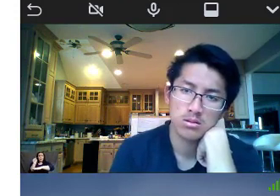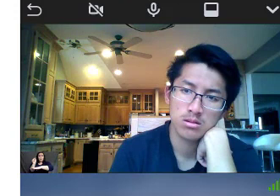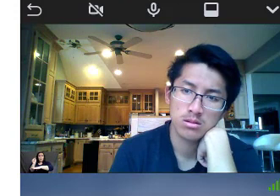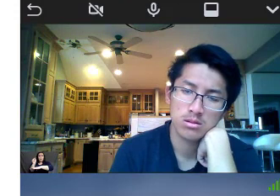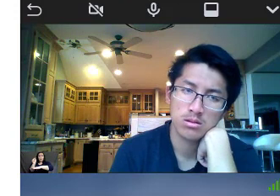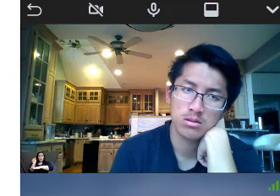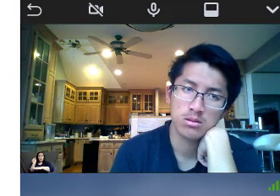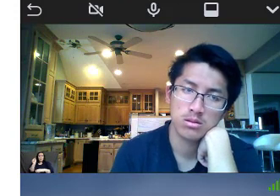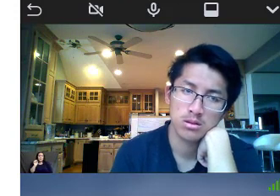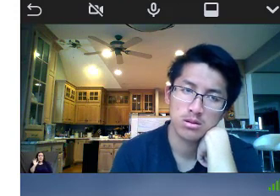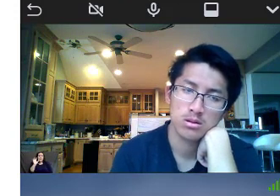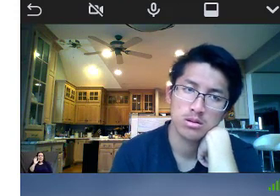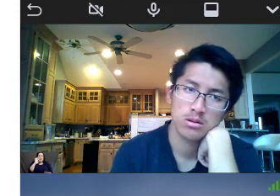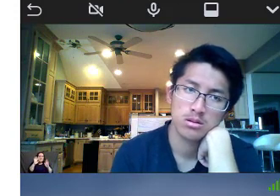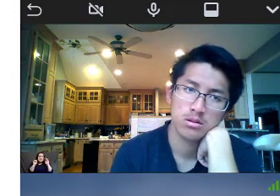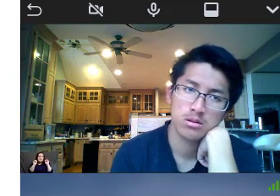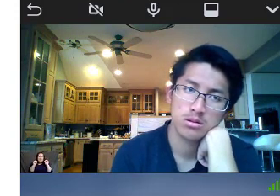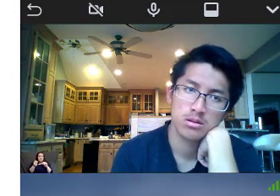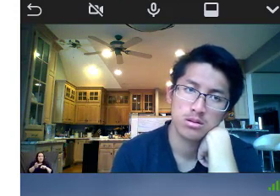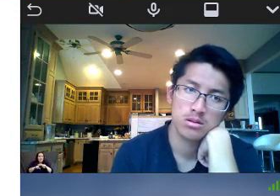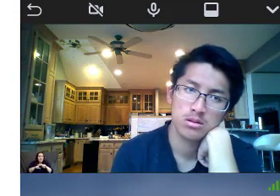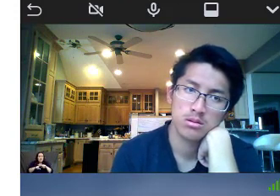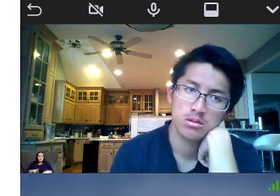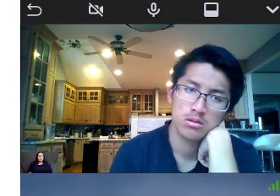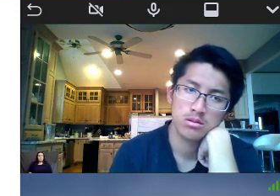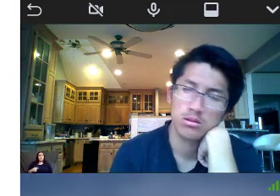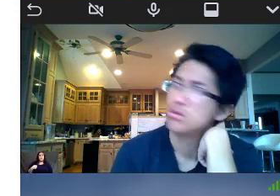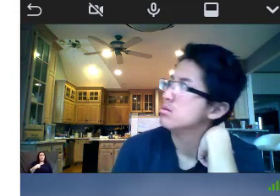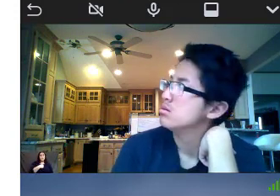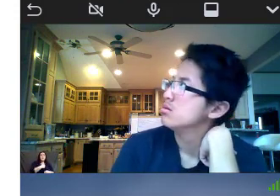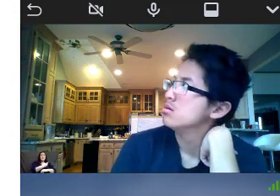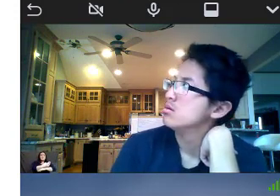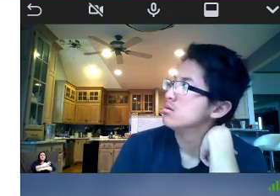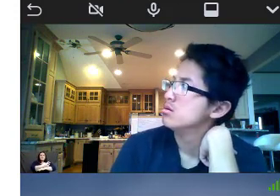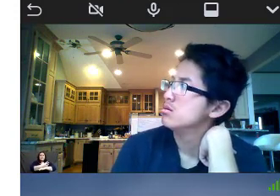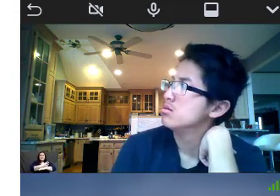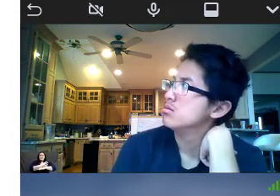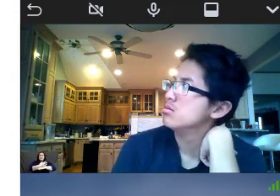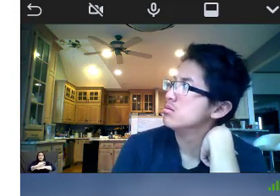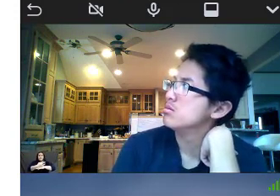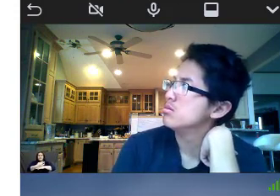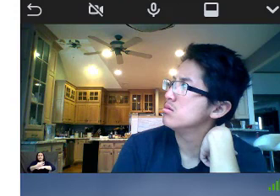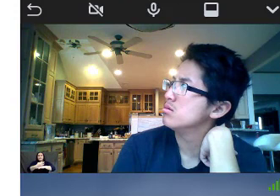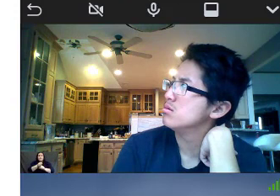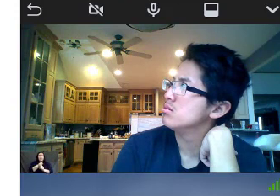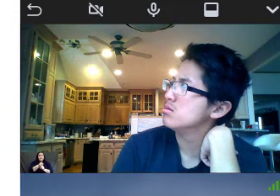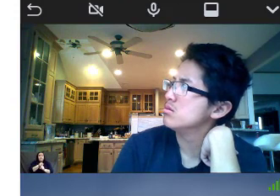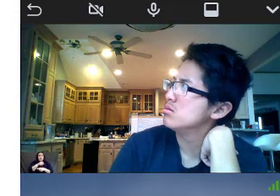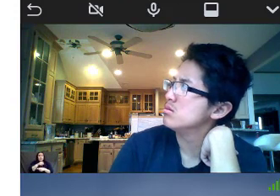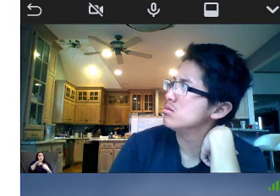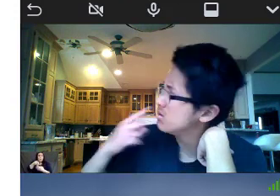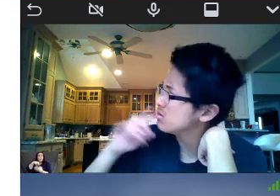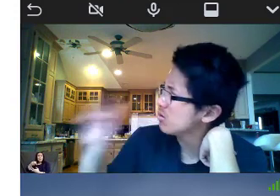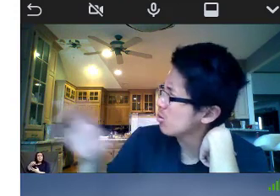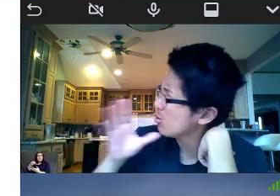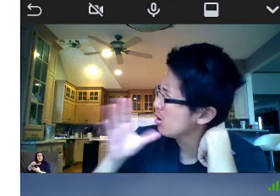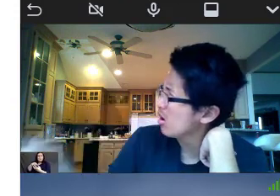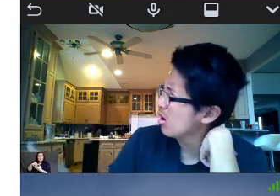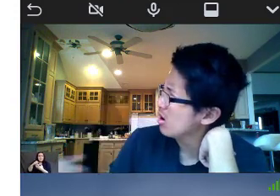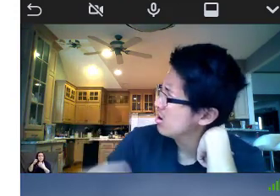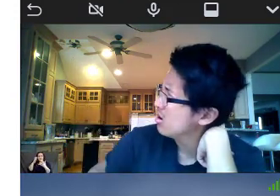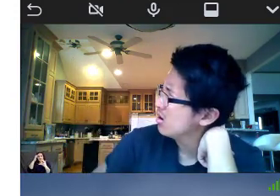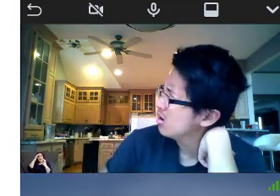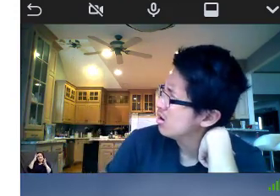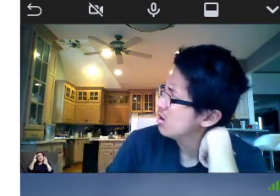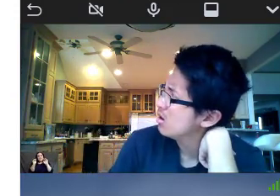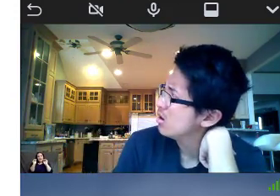first trip into turbulence, we need to get that same temperature difference from the plate to the free stream, but it happens over a smaller